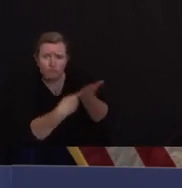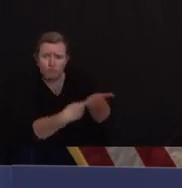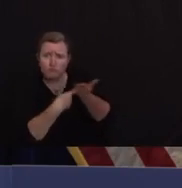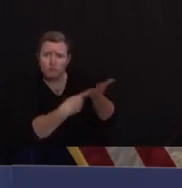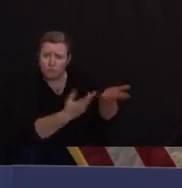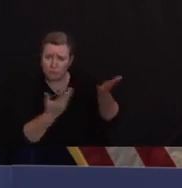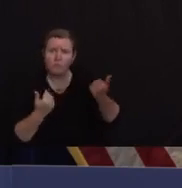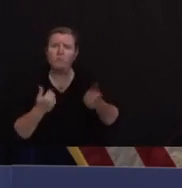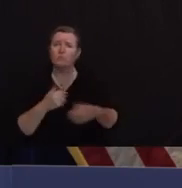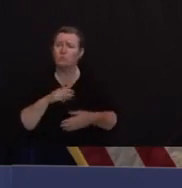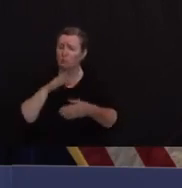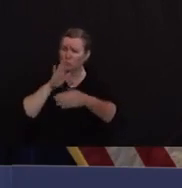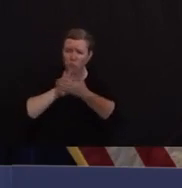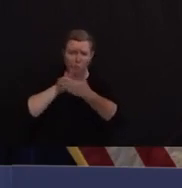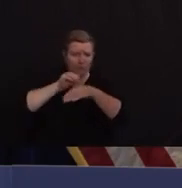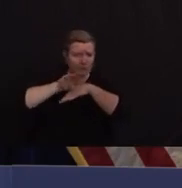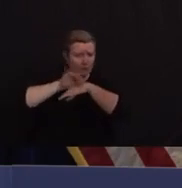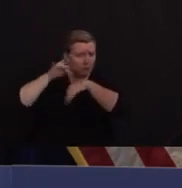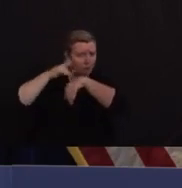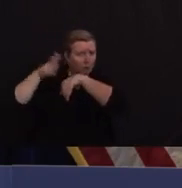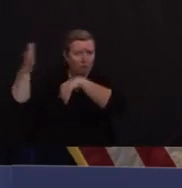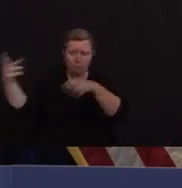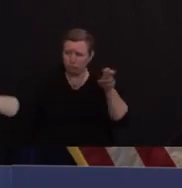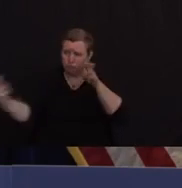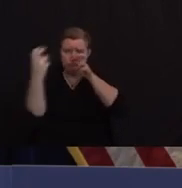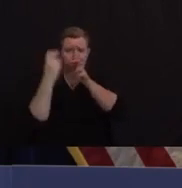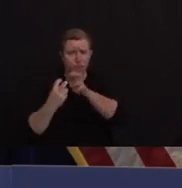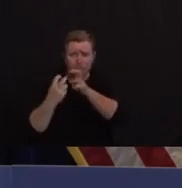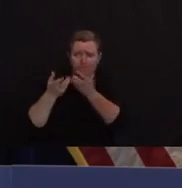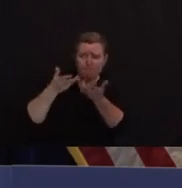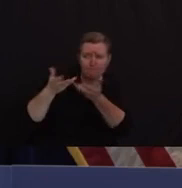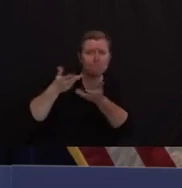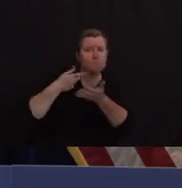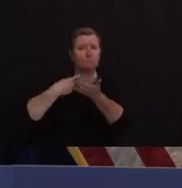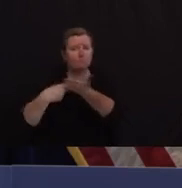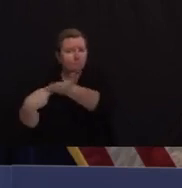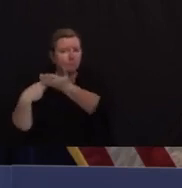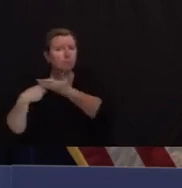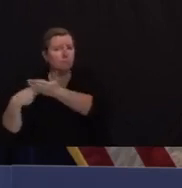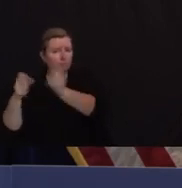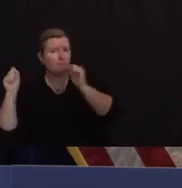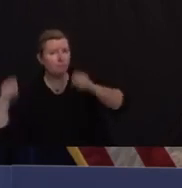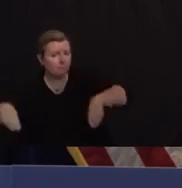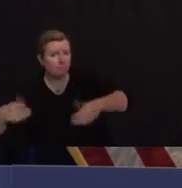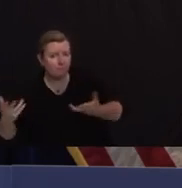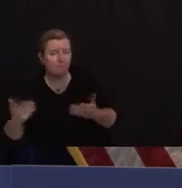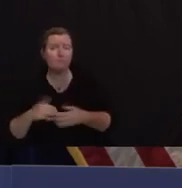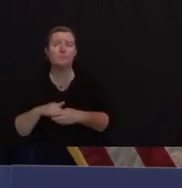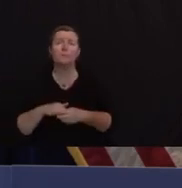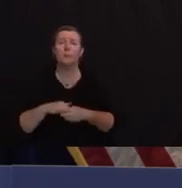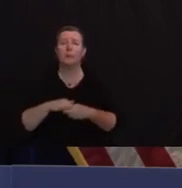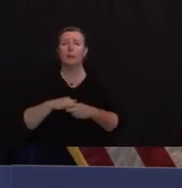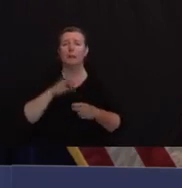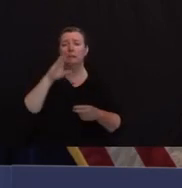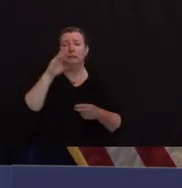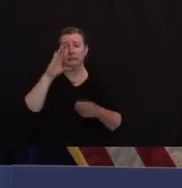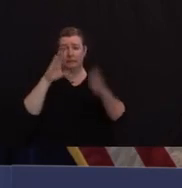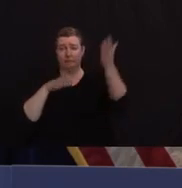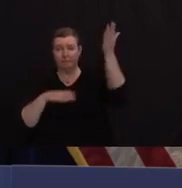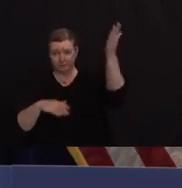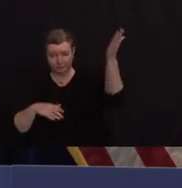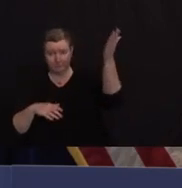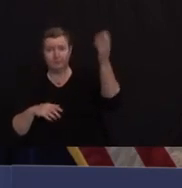help. The CDC data shows that the pandemic has created significant stress and trauma for